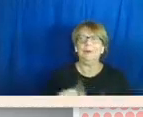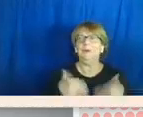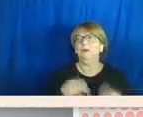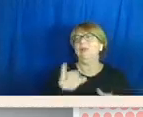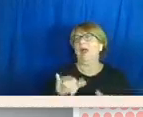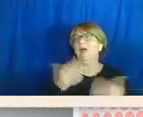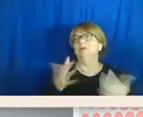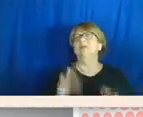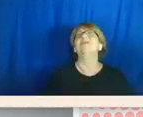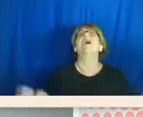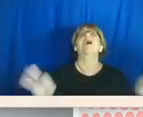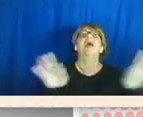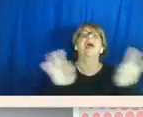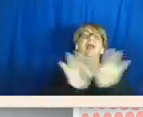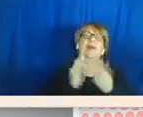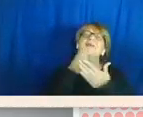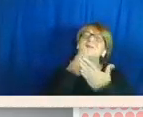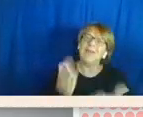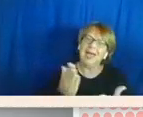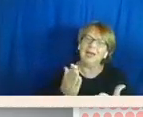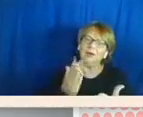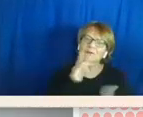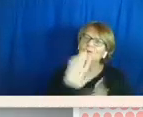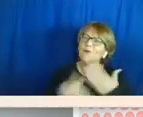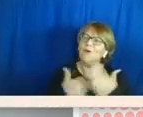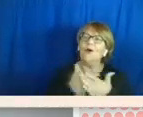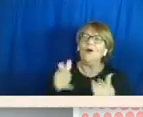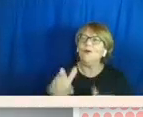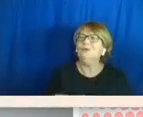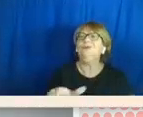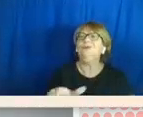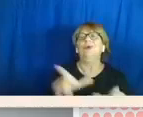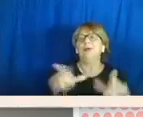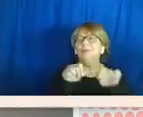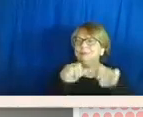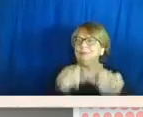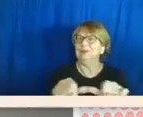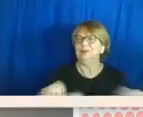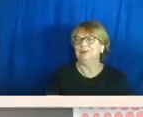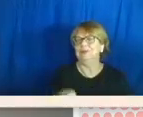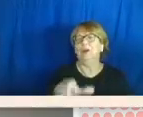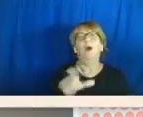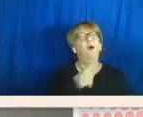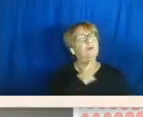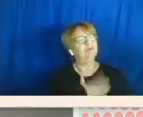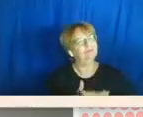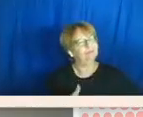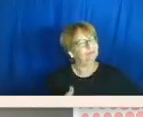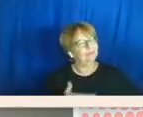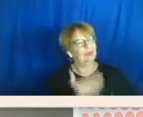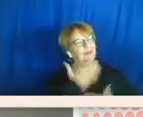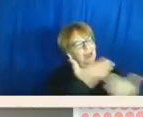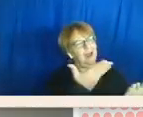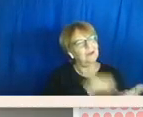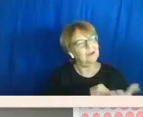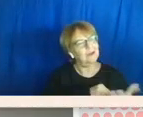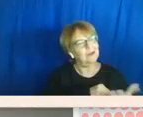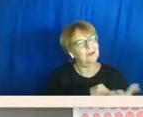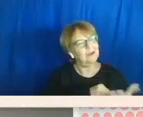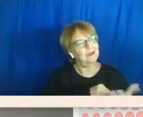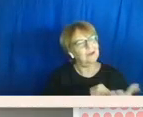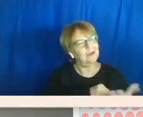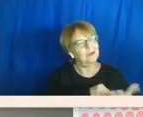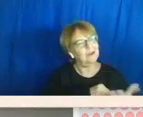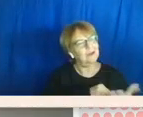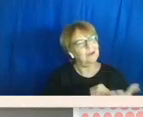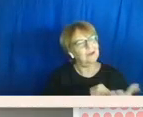Thank you, and thank you for all you did and all you continue to do. Oh, my pleasure, and thanks again for inviting me to share some thoughts with you